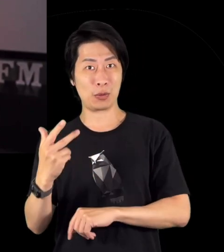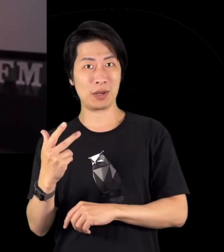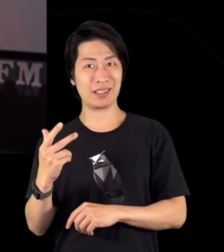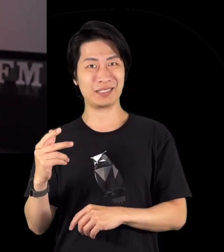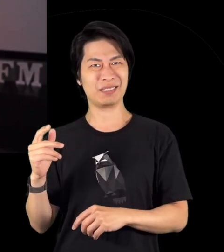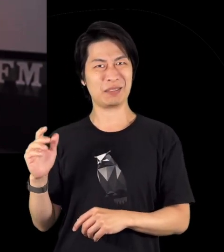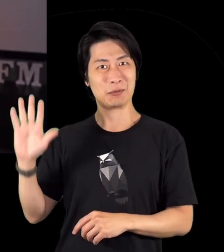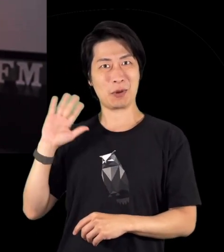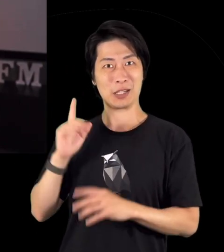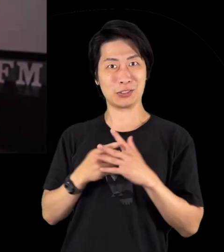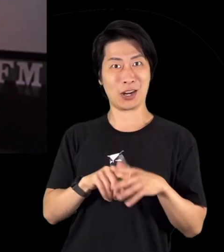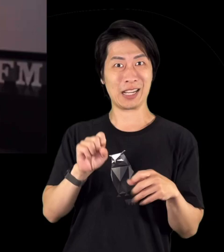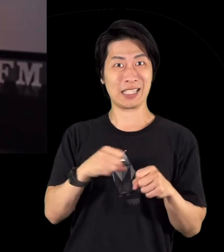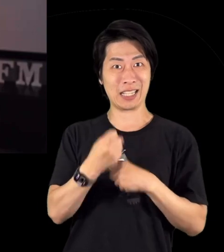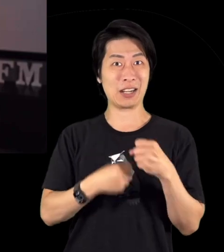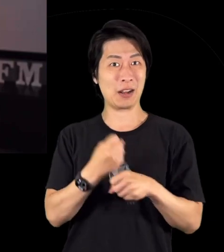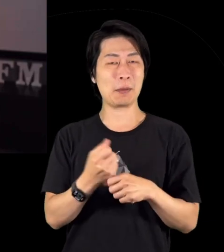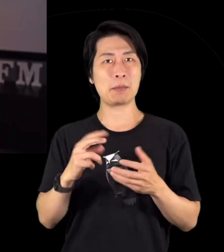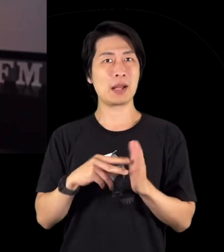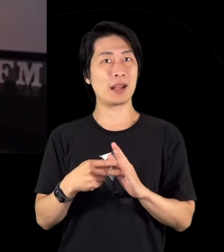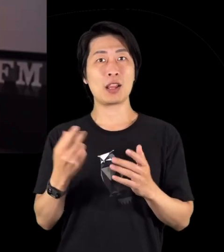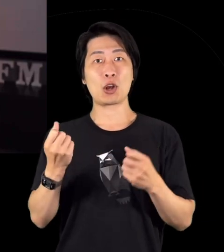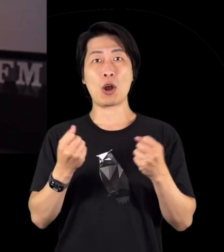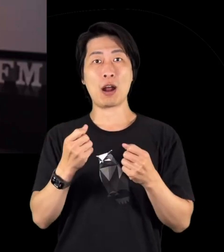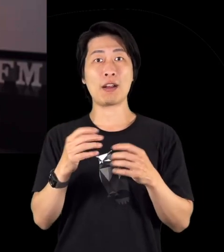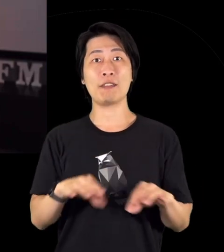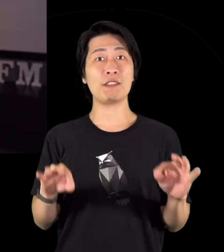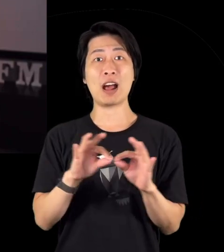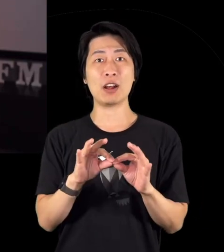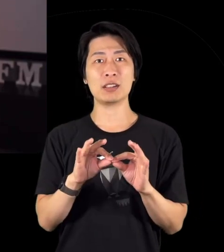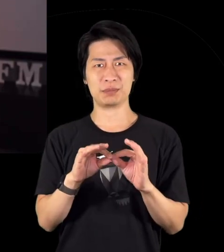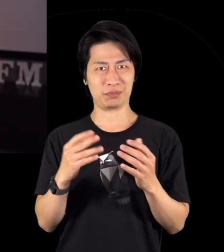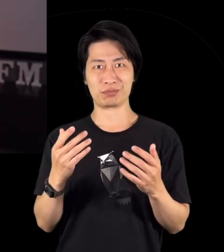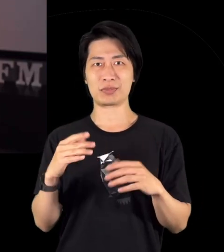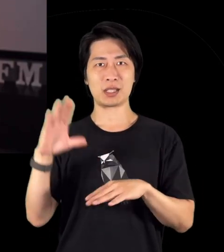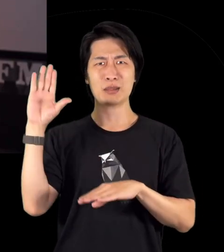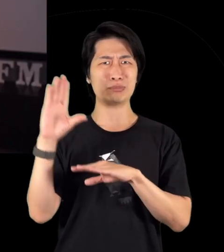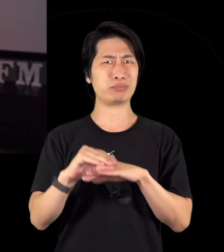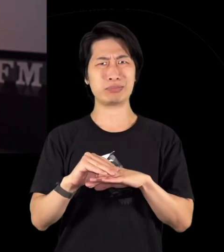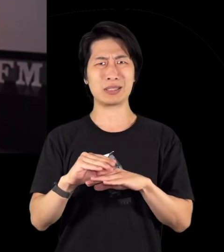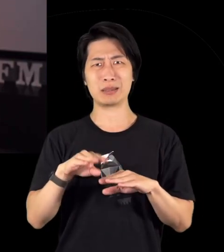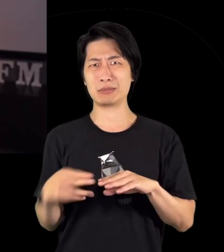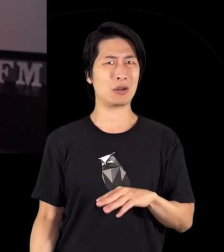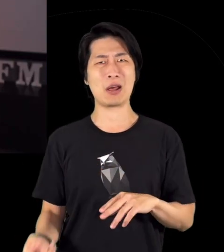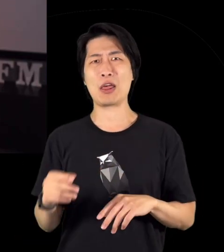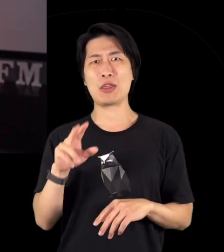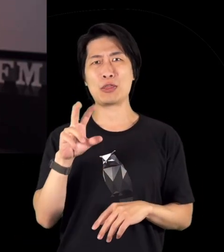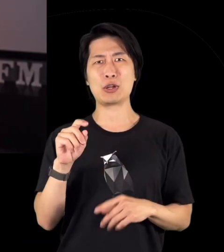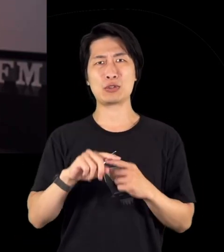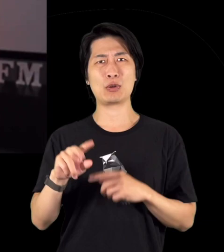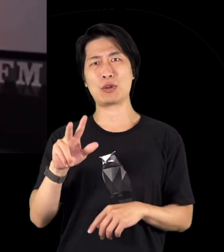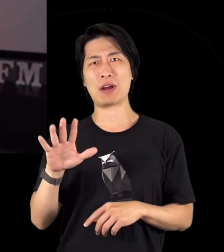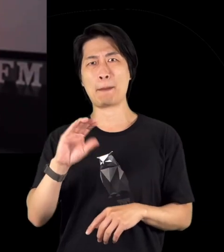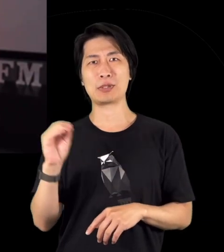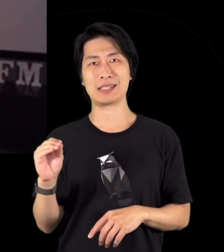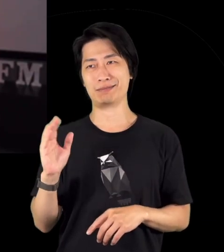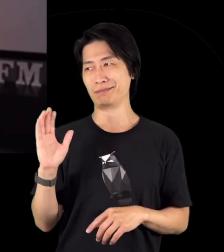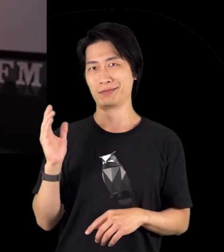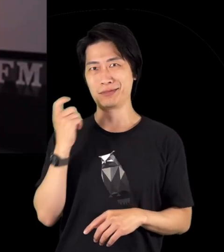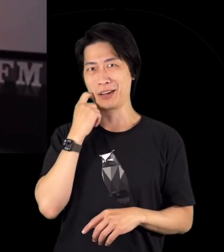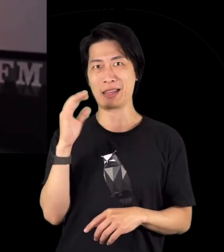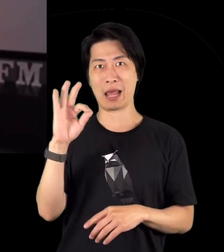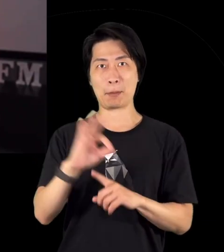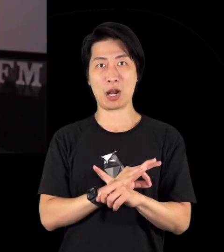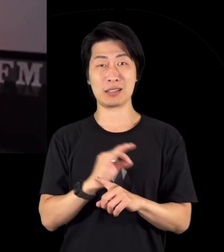decreases that Tesla had at the beginning of the year, this means that the car values have dropped somewhere between 30 to 35% in the last